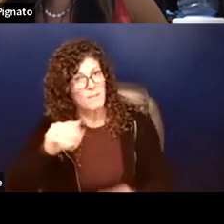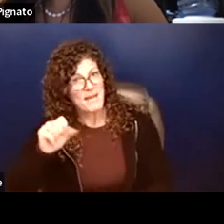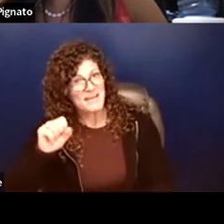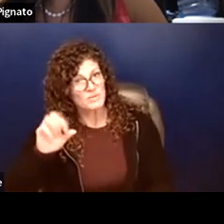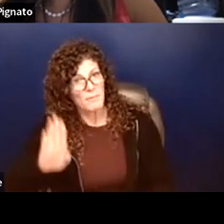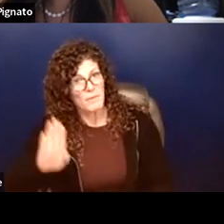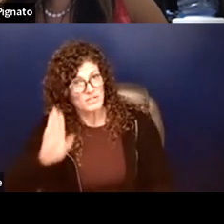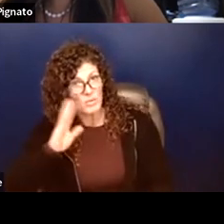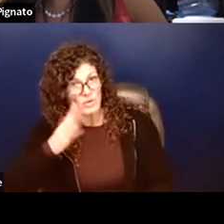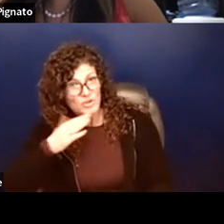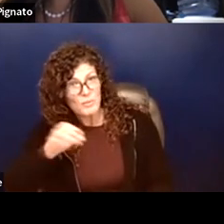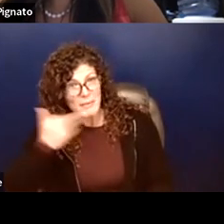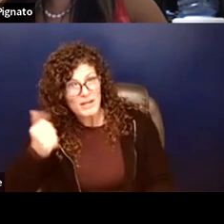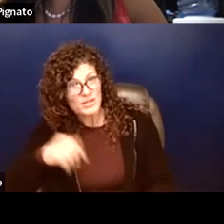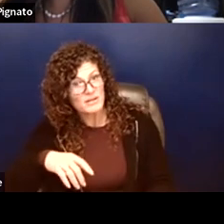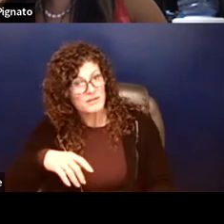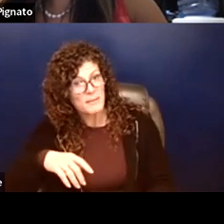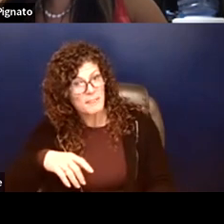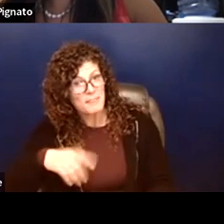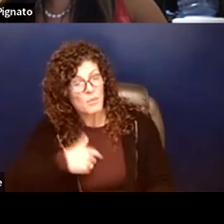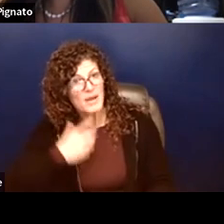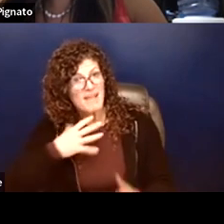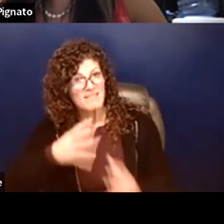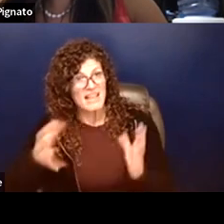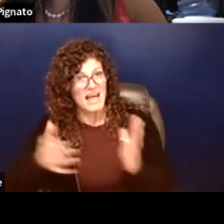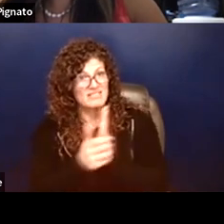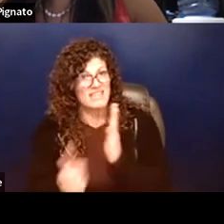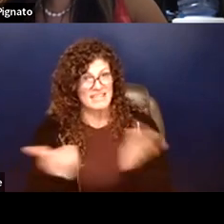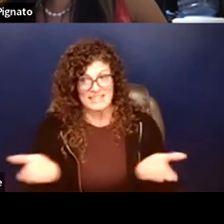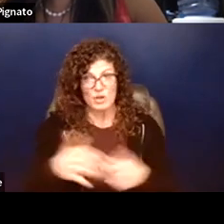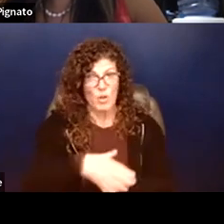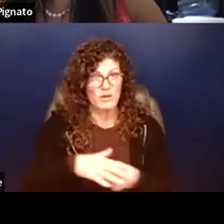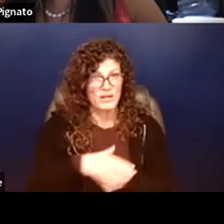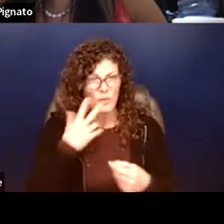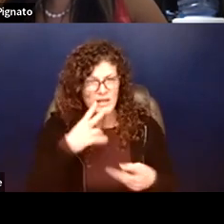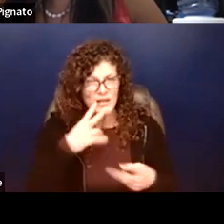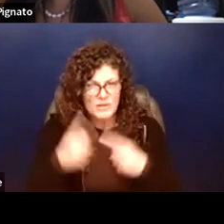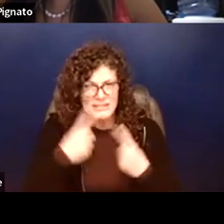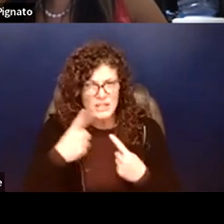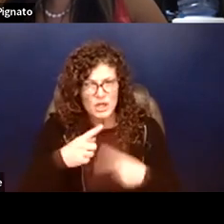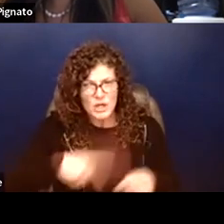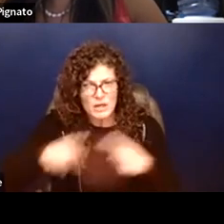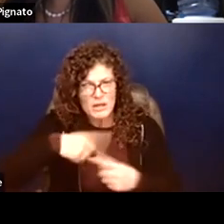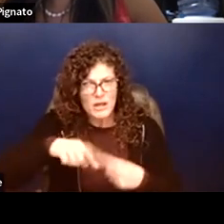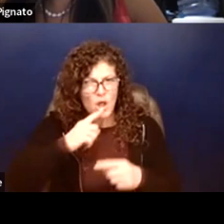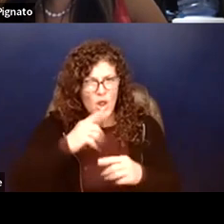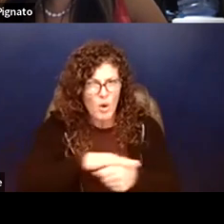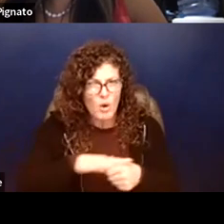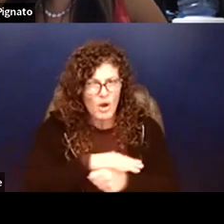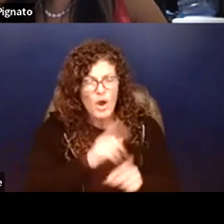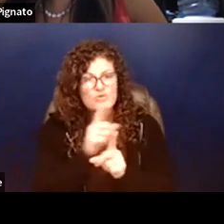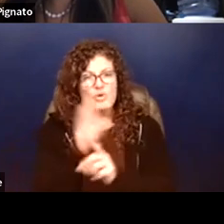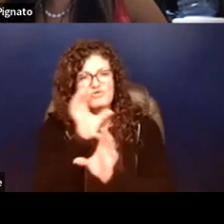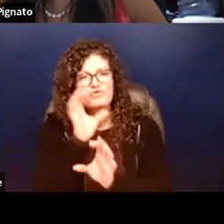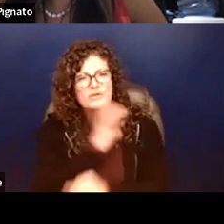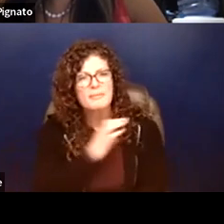Boston would do better. I think we have a bunch of talent and we need to look at that as well. And the search committee, I think,